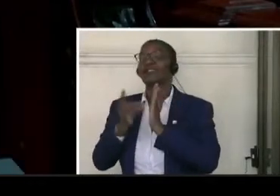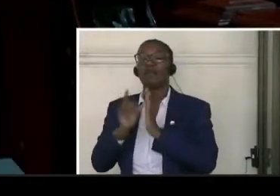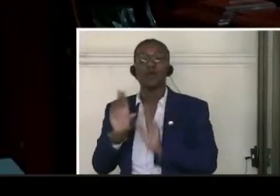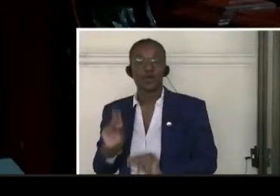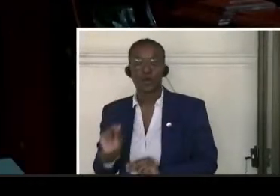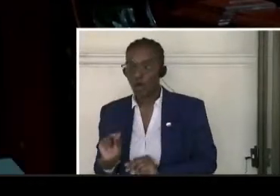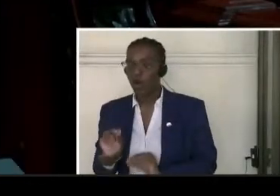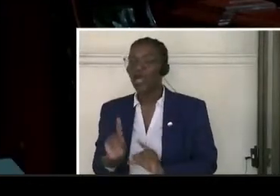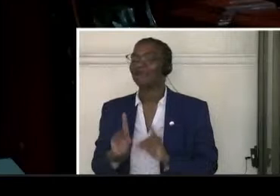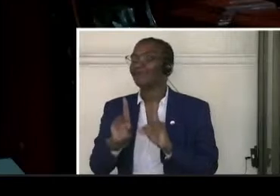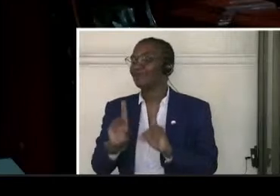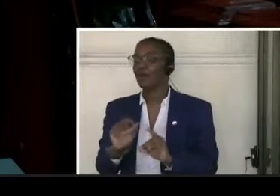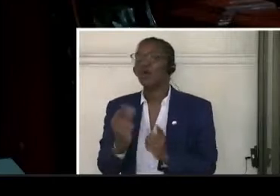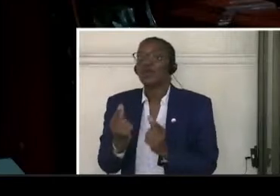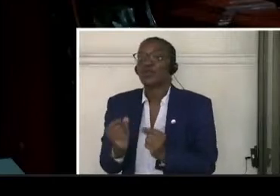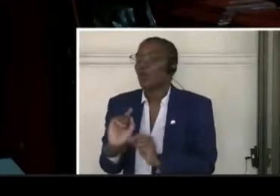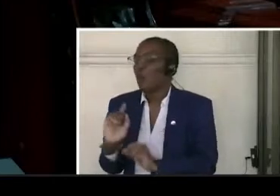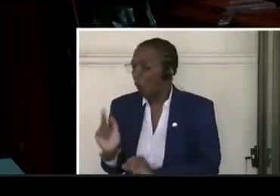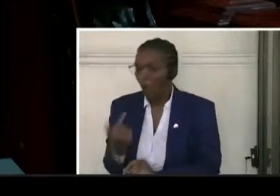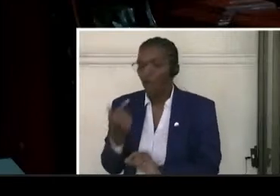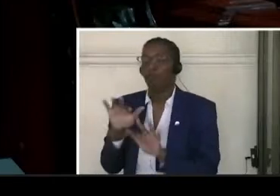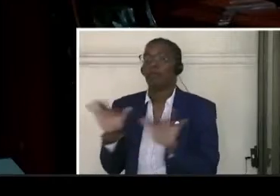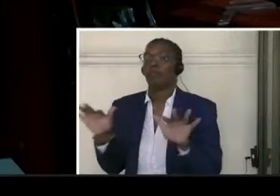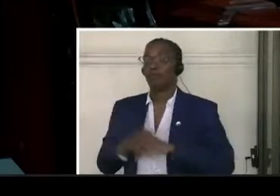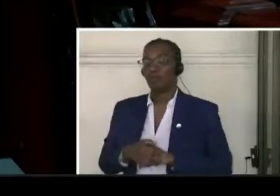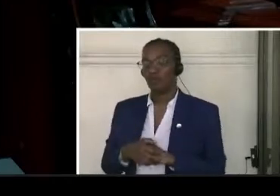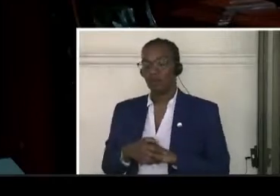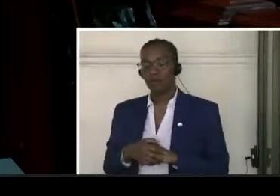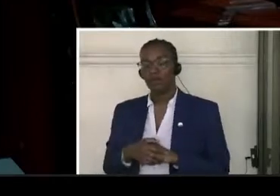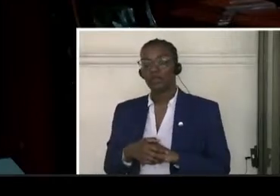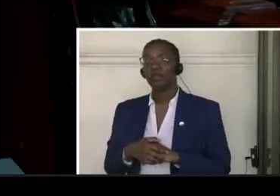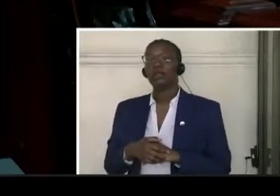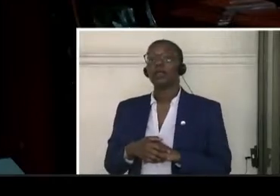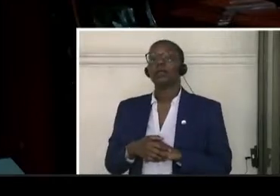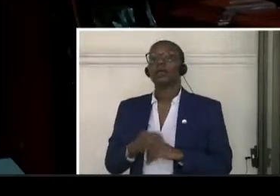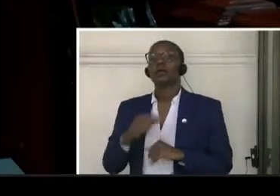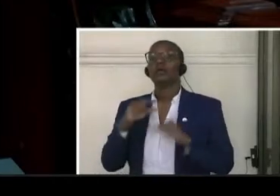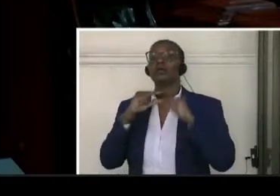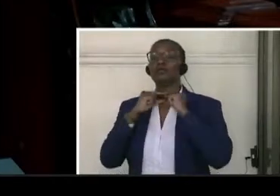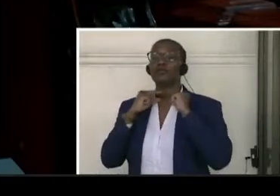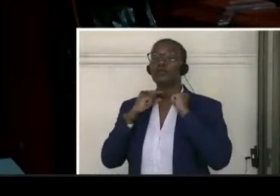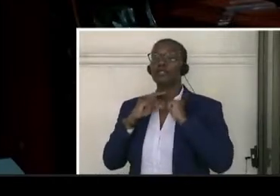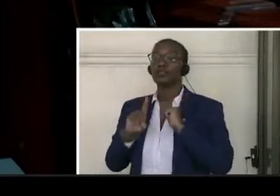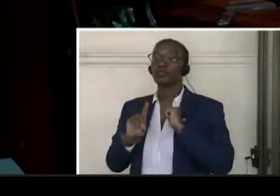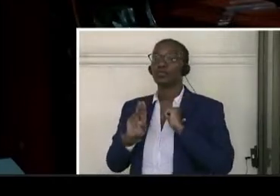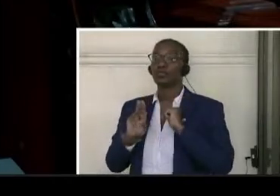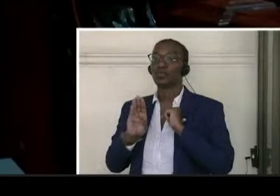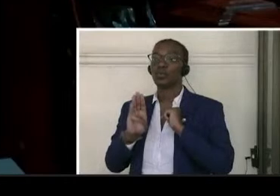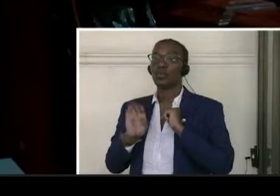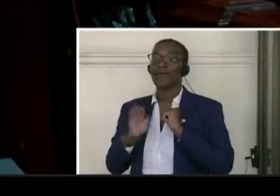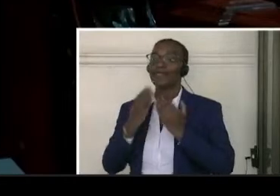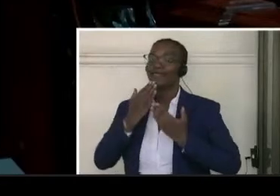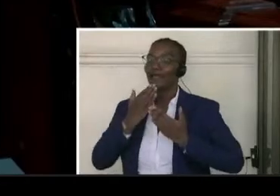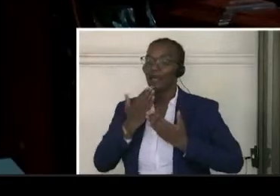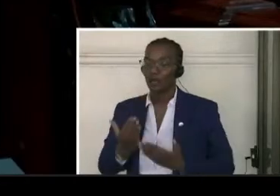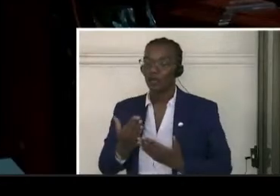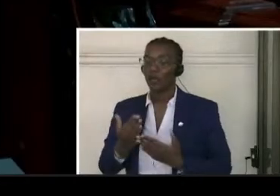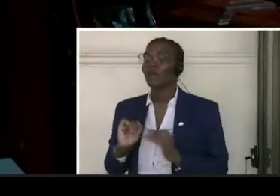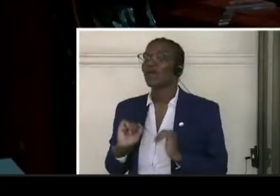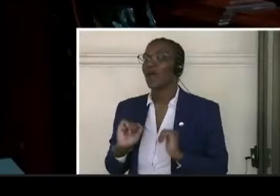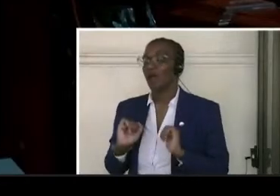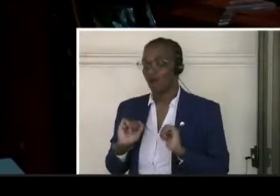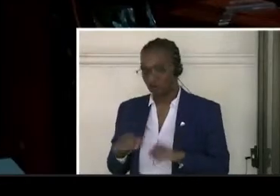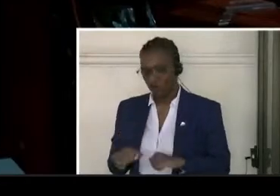development and deliver. We do it to everyone. Mfundisi Dube, thank you so much, Mfundisi. We agree with